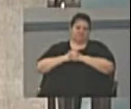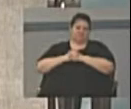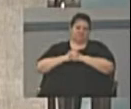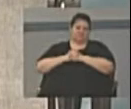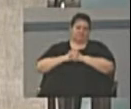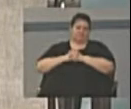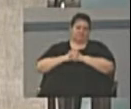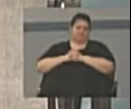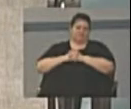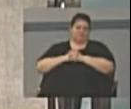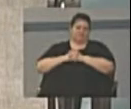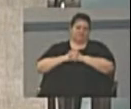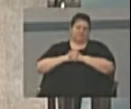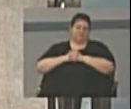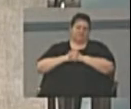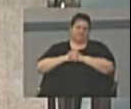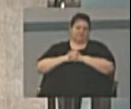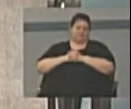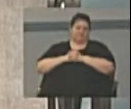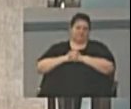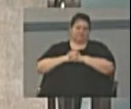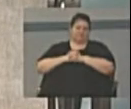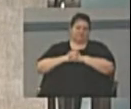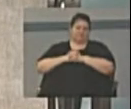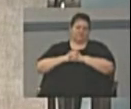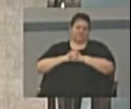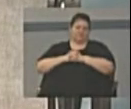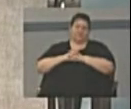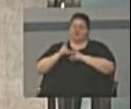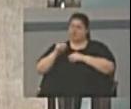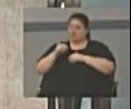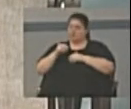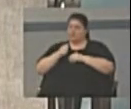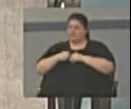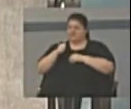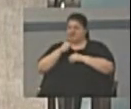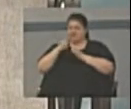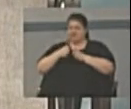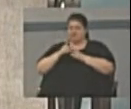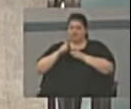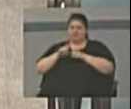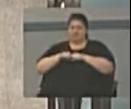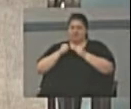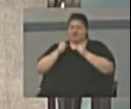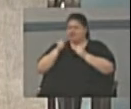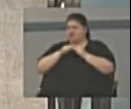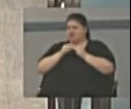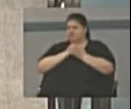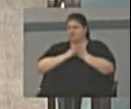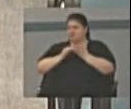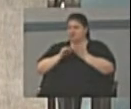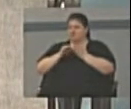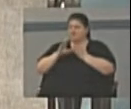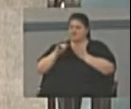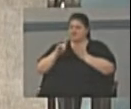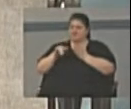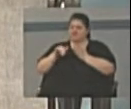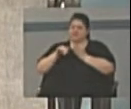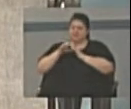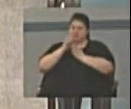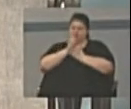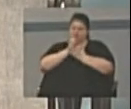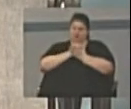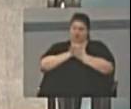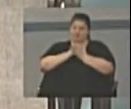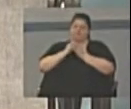that says that no such executive order shall violate any portion of the city charter